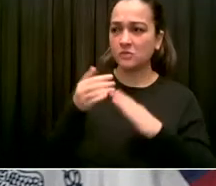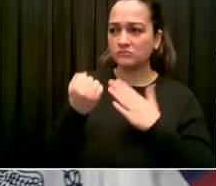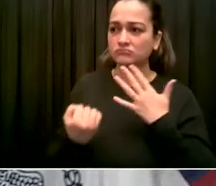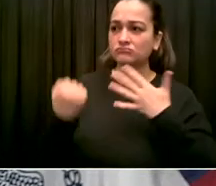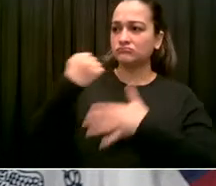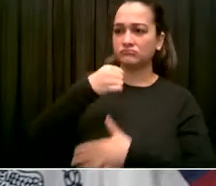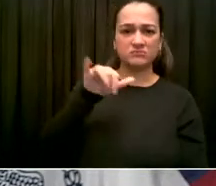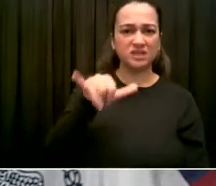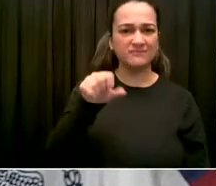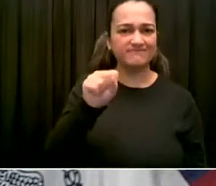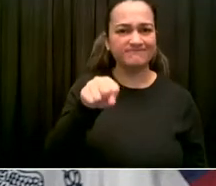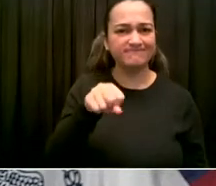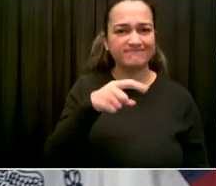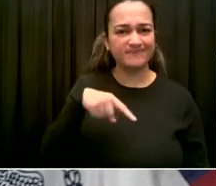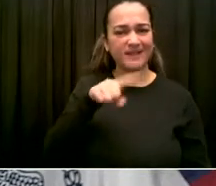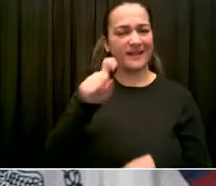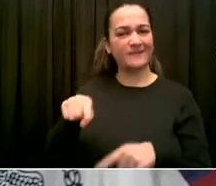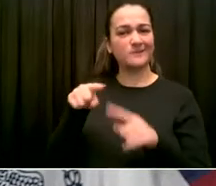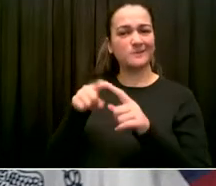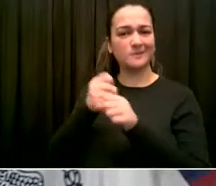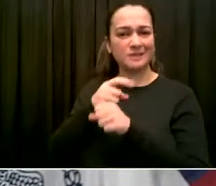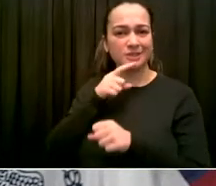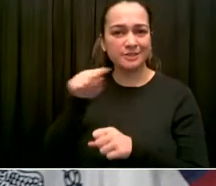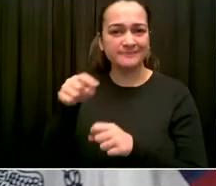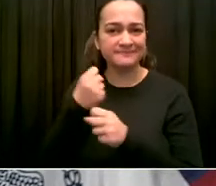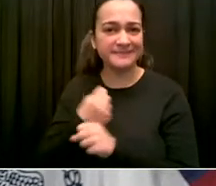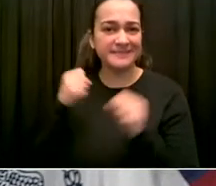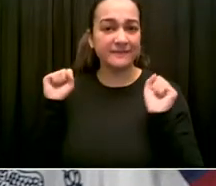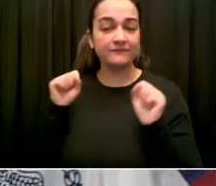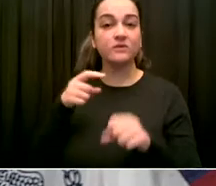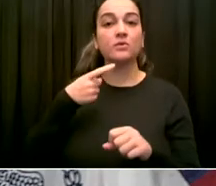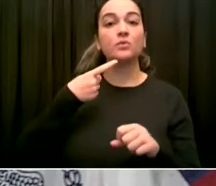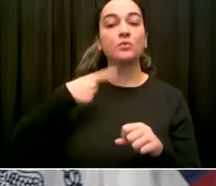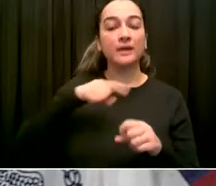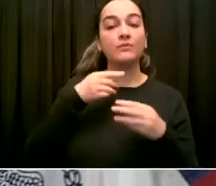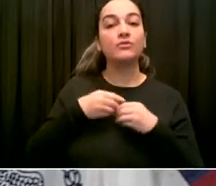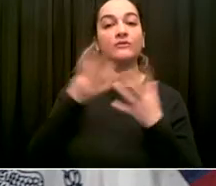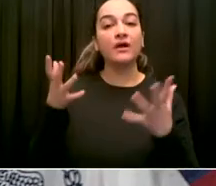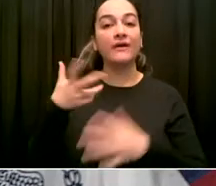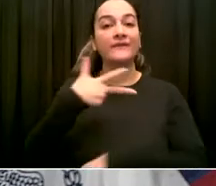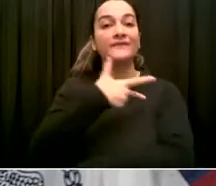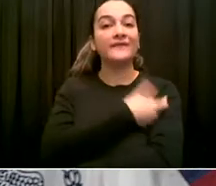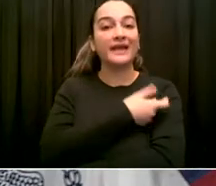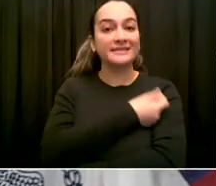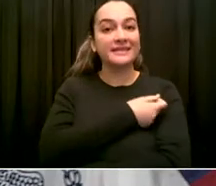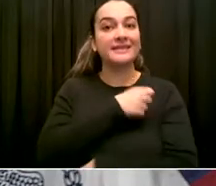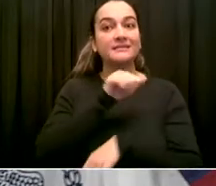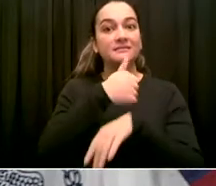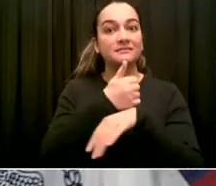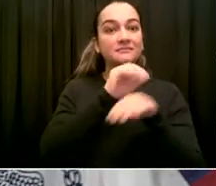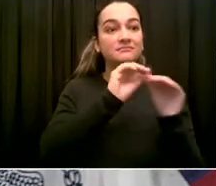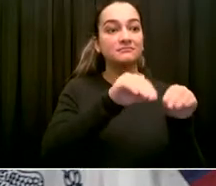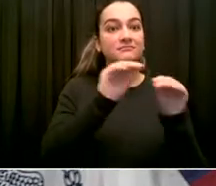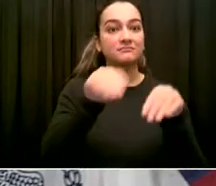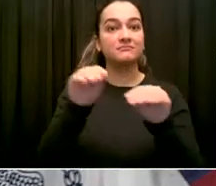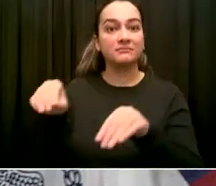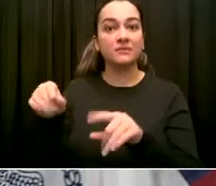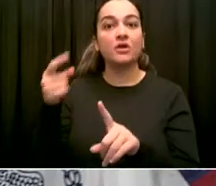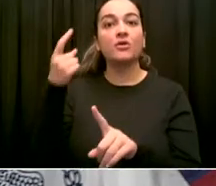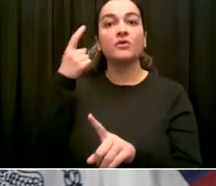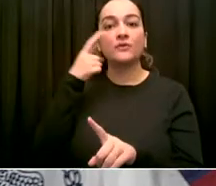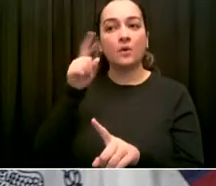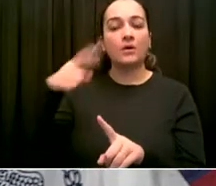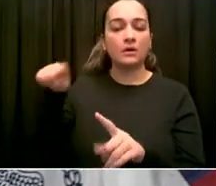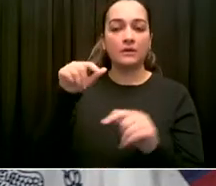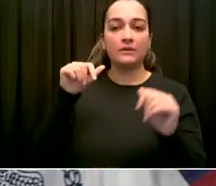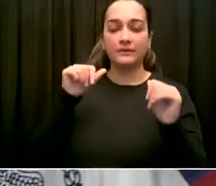mobile vaccination specifically aimed at the theater community, the cultural community. We're doing that proactively. We're going to help